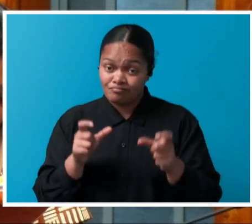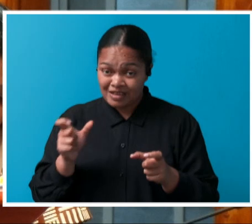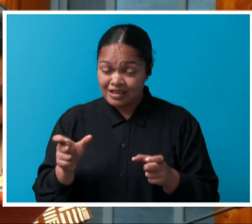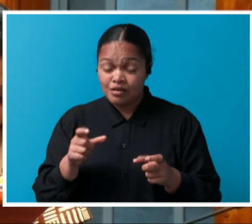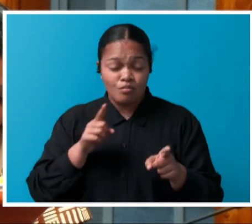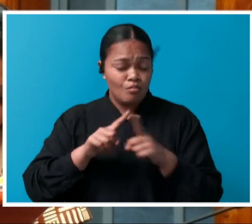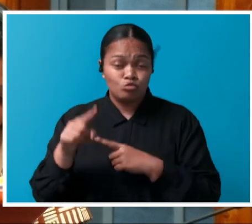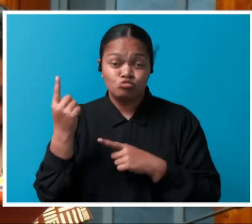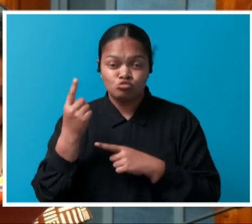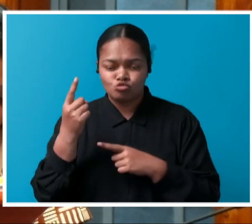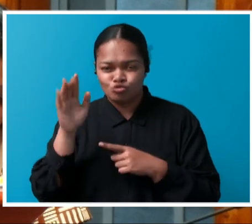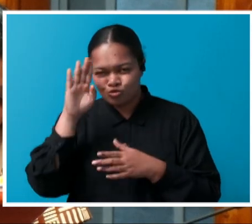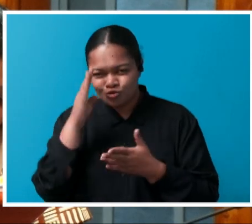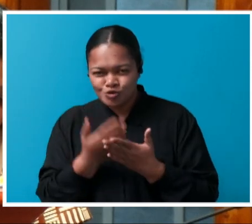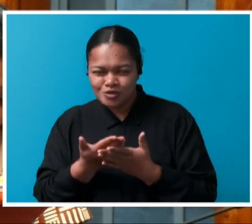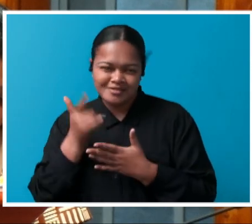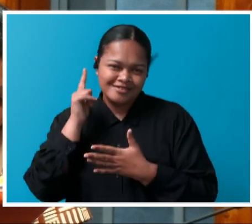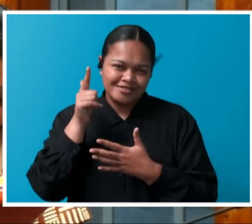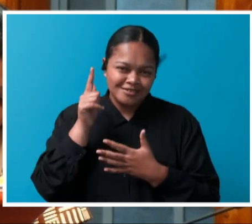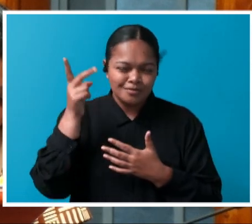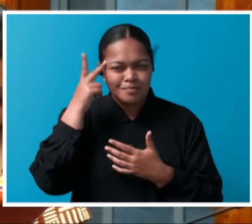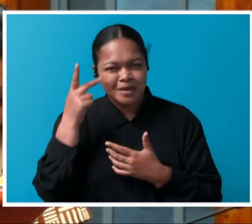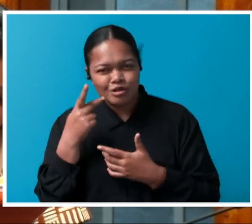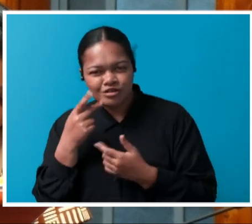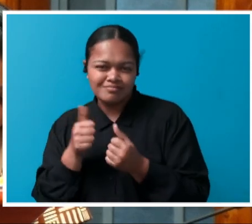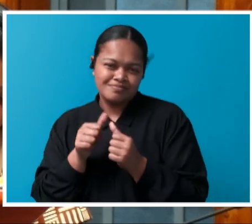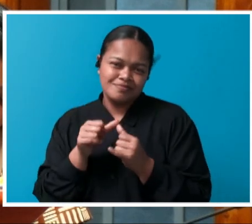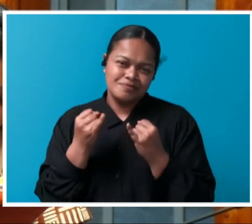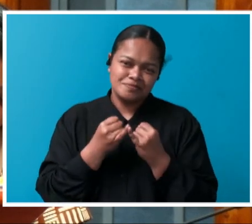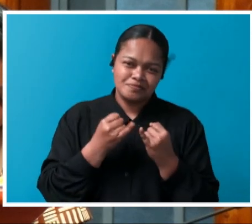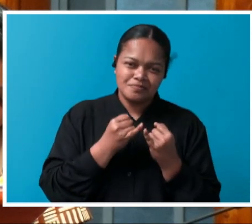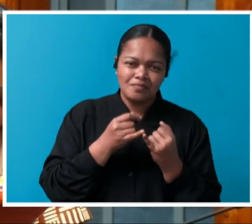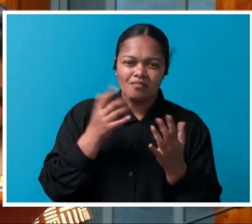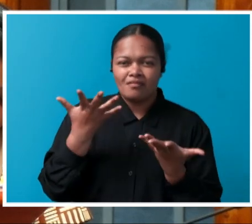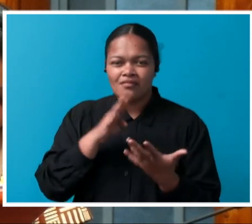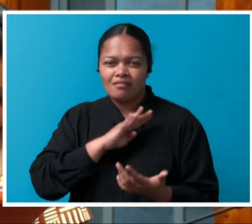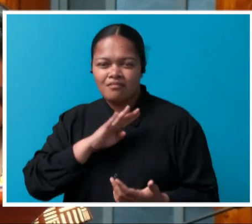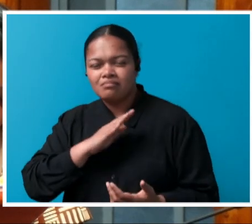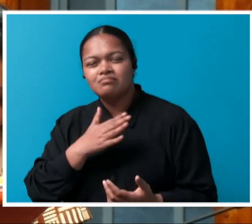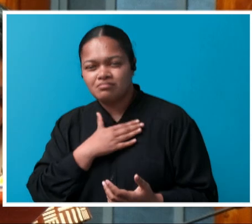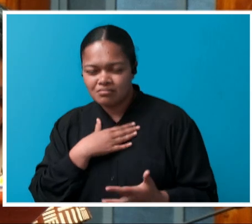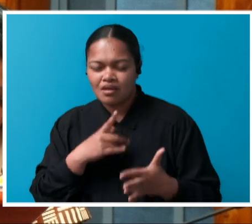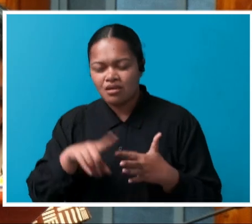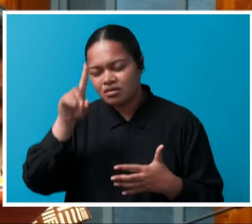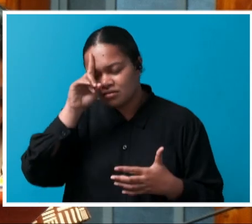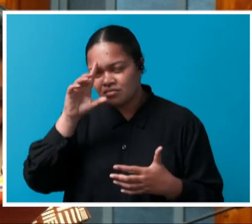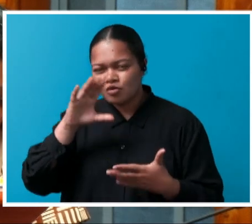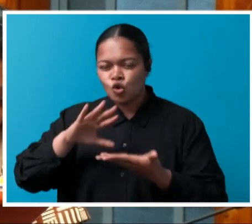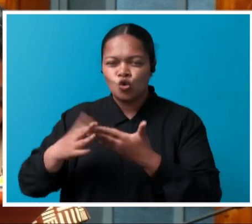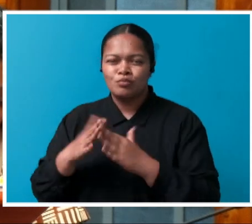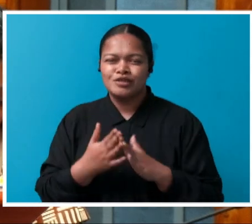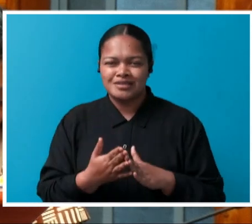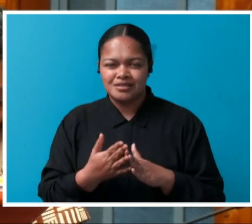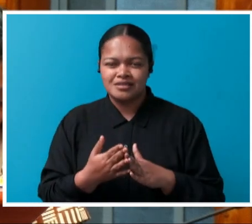students, teachers, parents, and guardians, and the education sector community for being part of this journey so